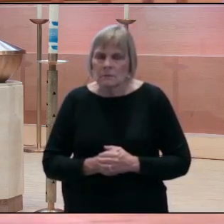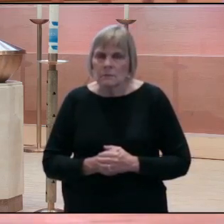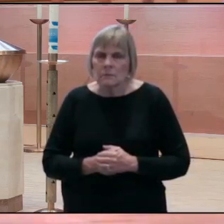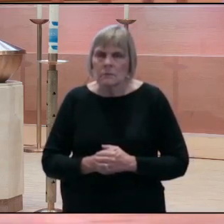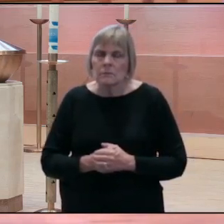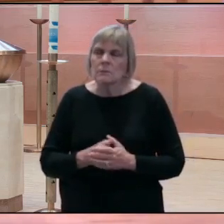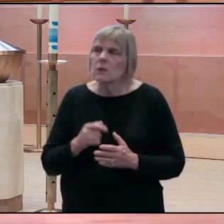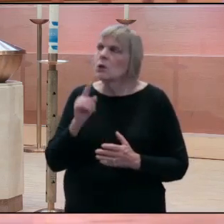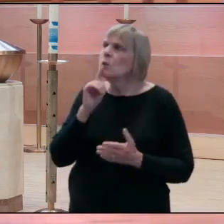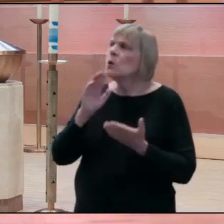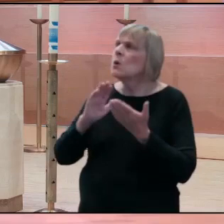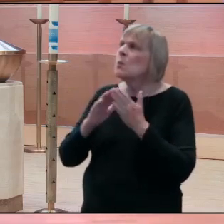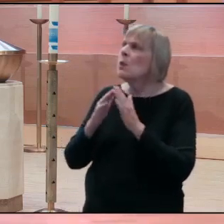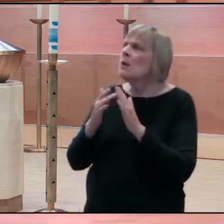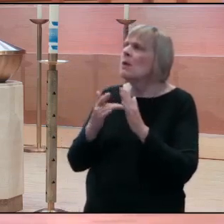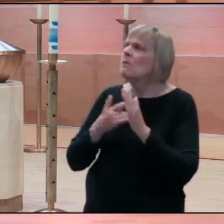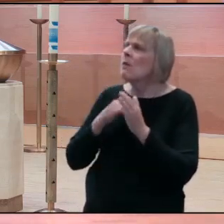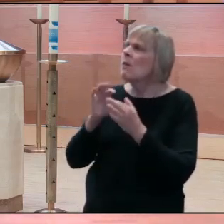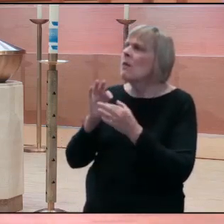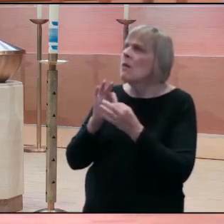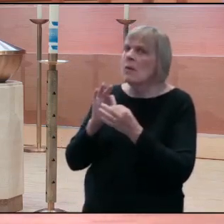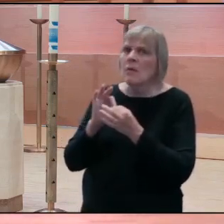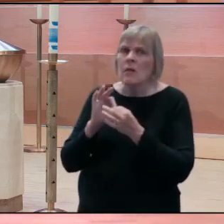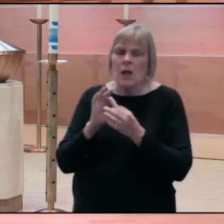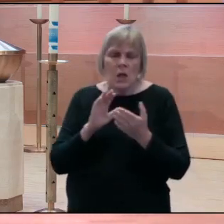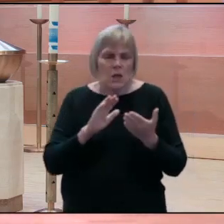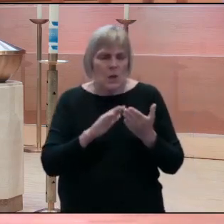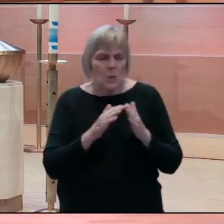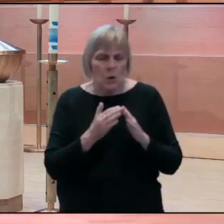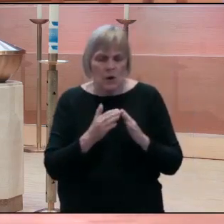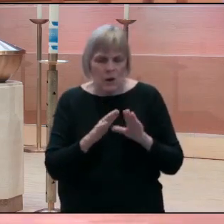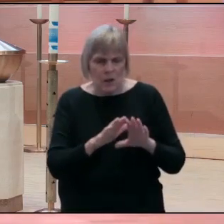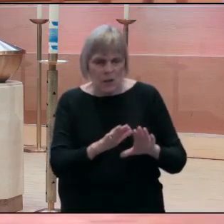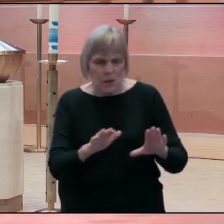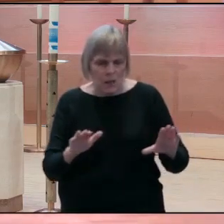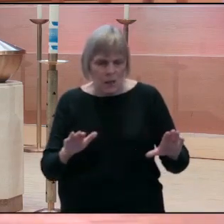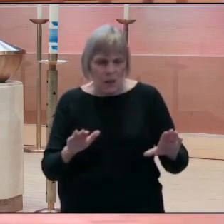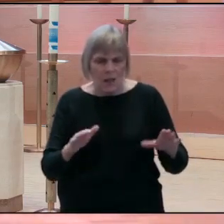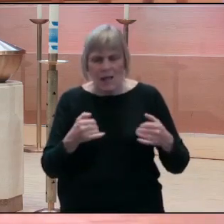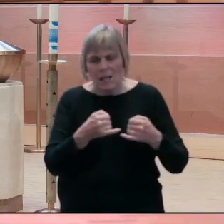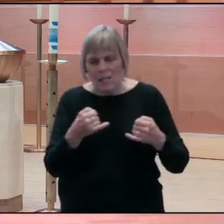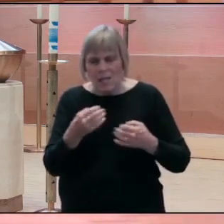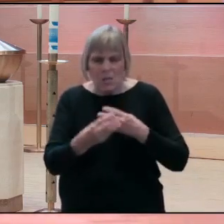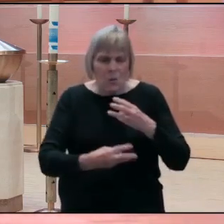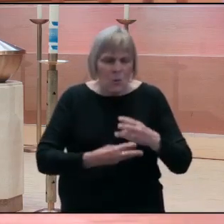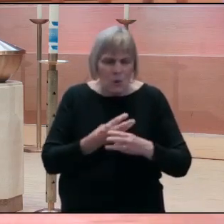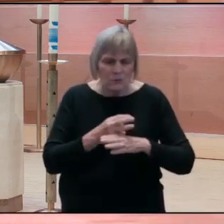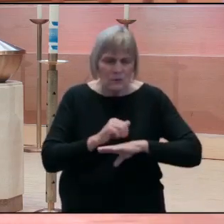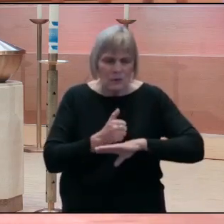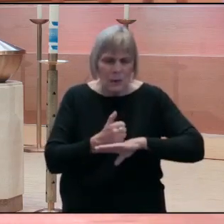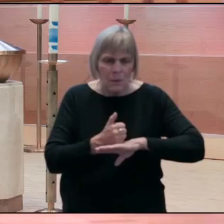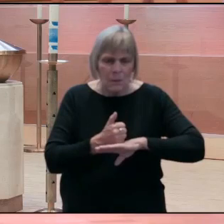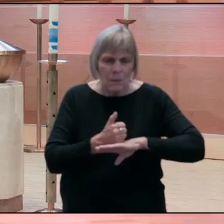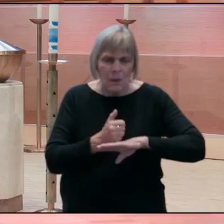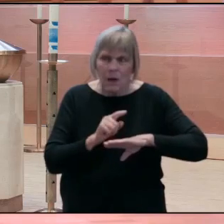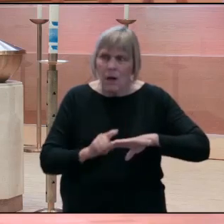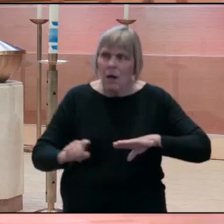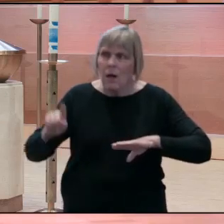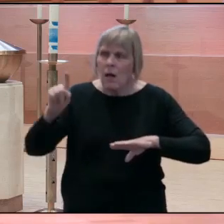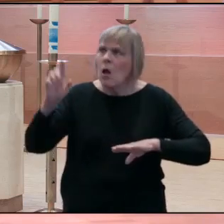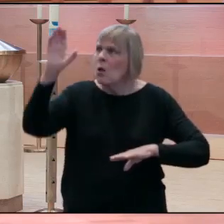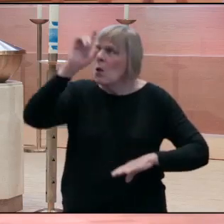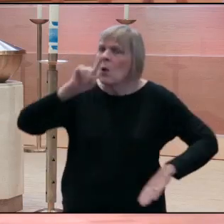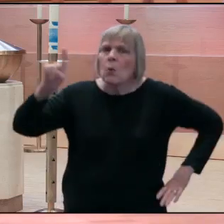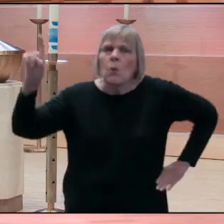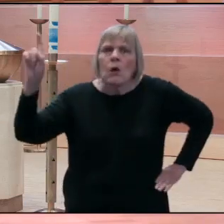where do we find true community? Community that transcends these barriers, these dividers that the world sets up. Where do we look